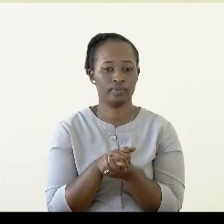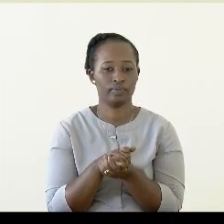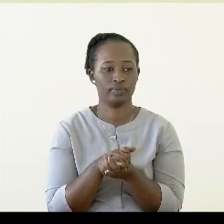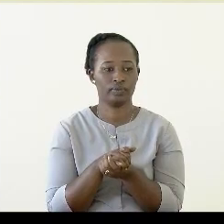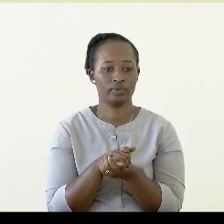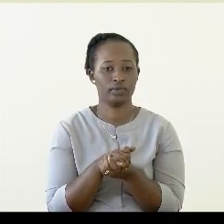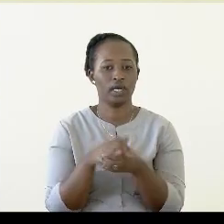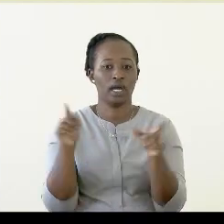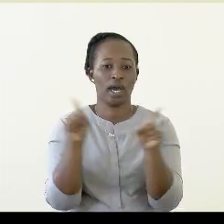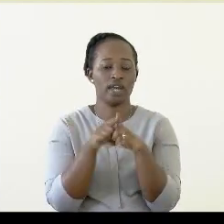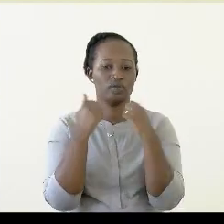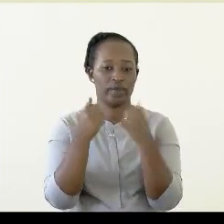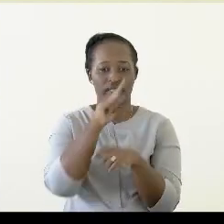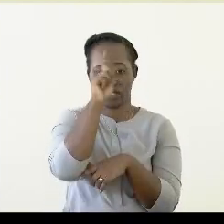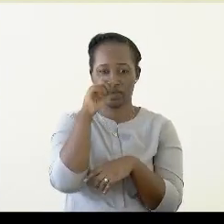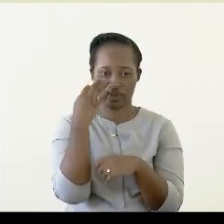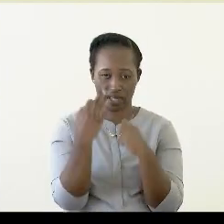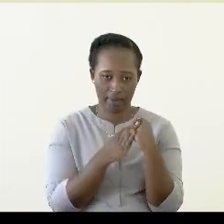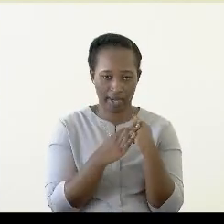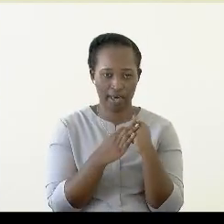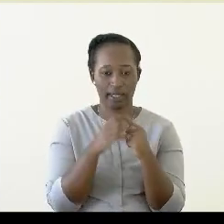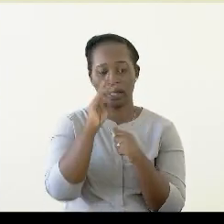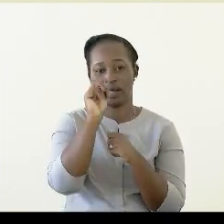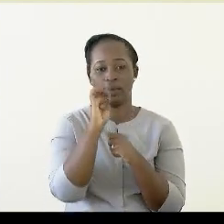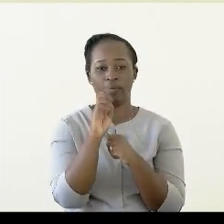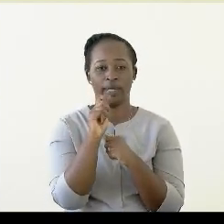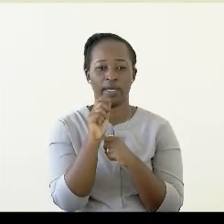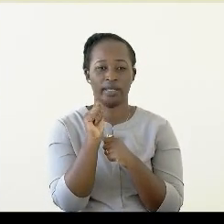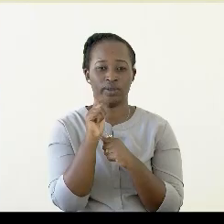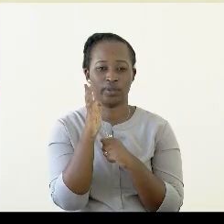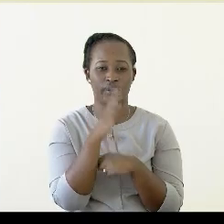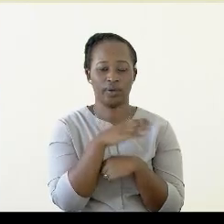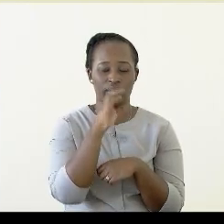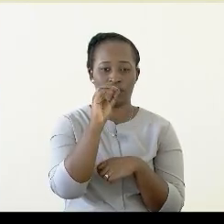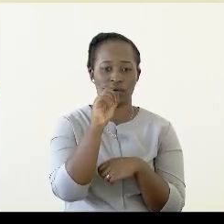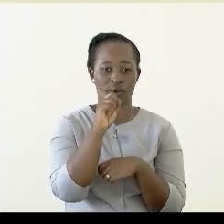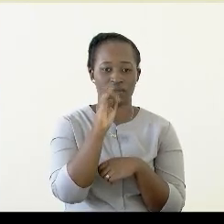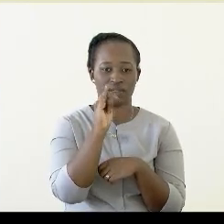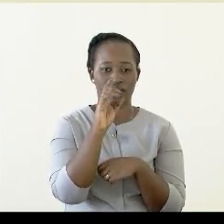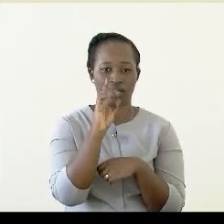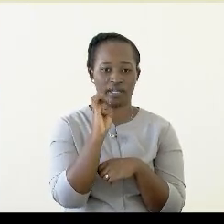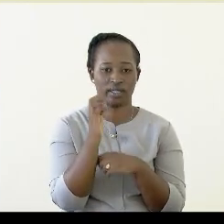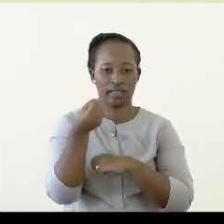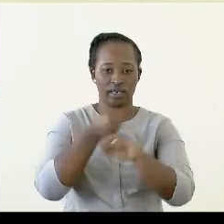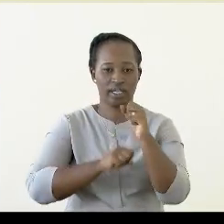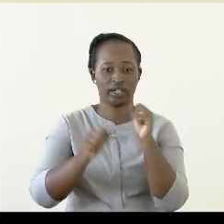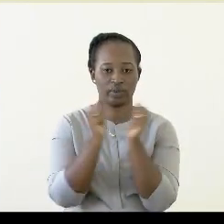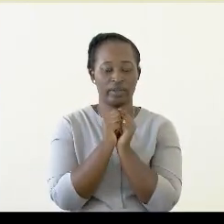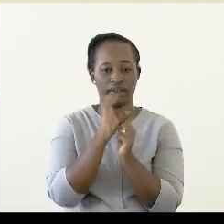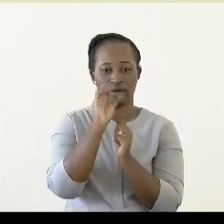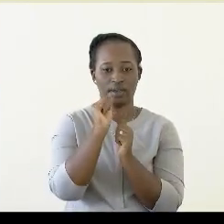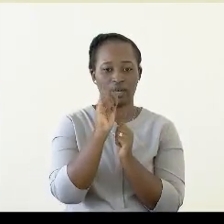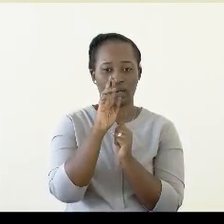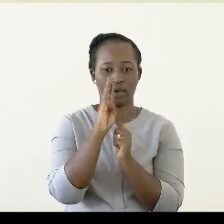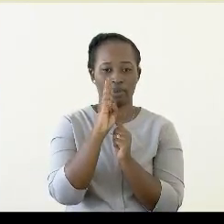As well as question 8, metal oxide react with carbon dioxide at room temperature,